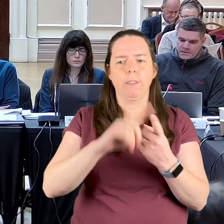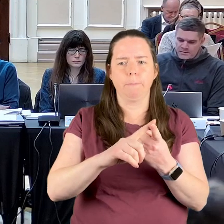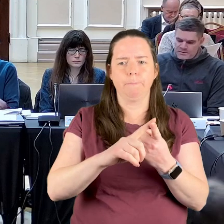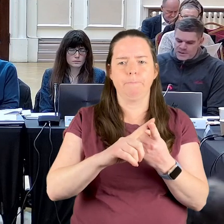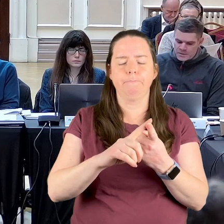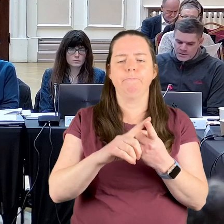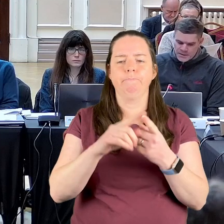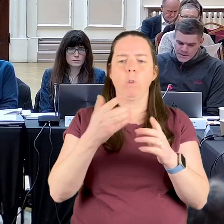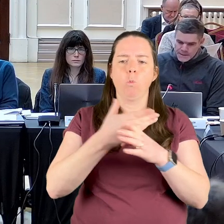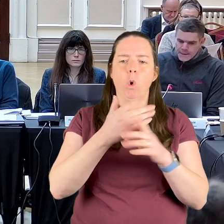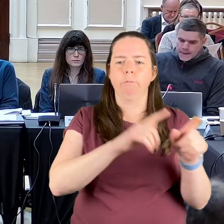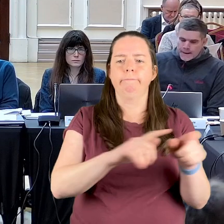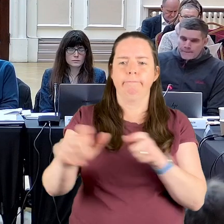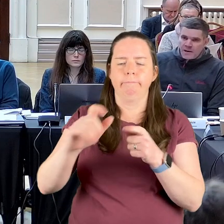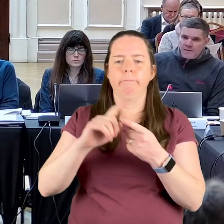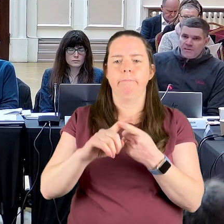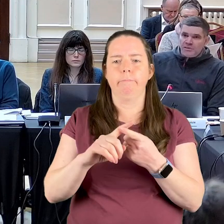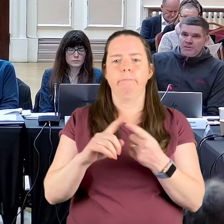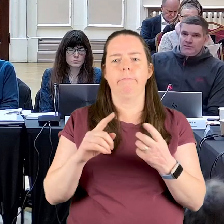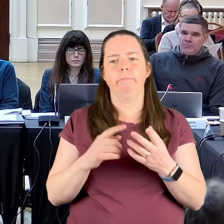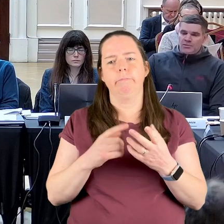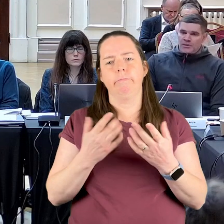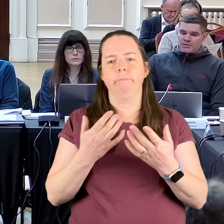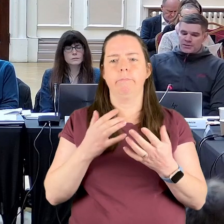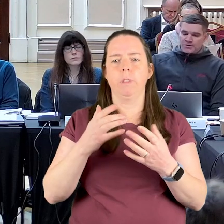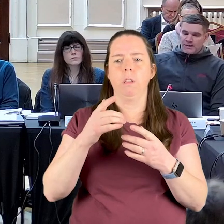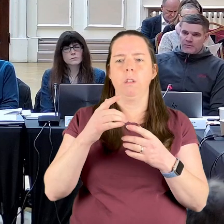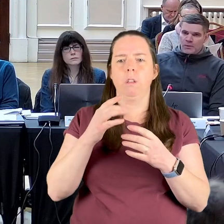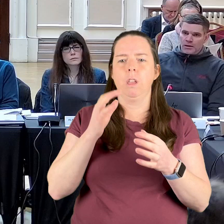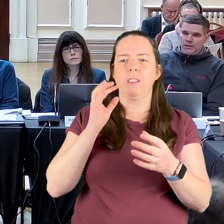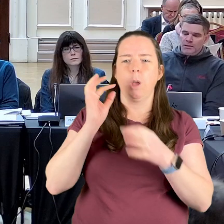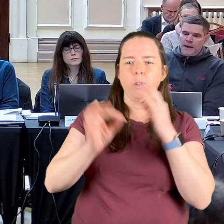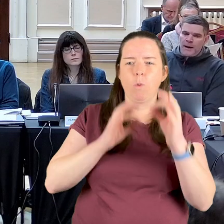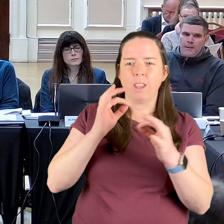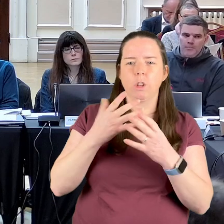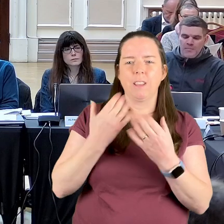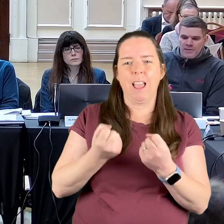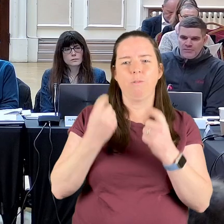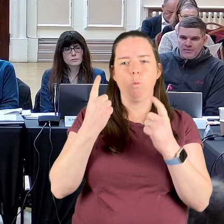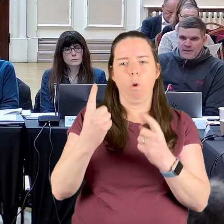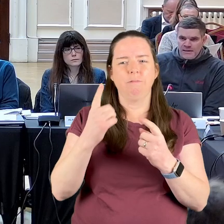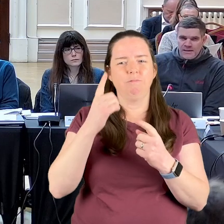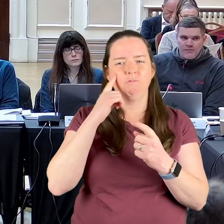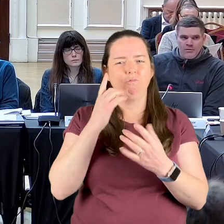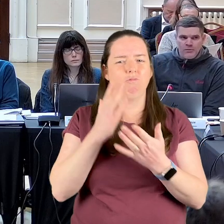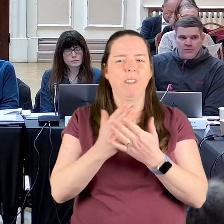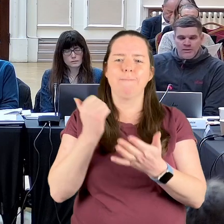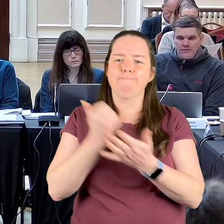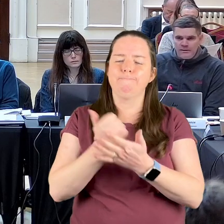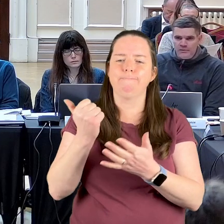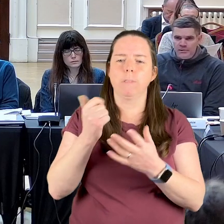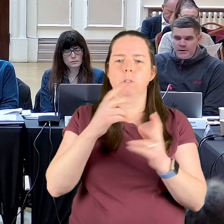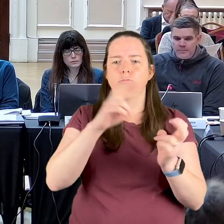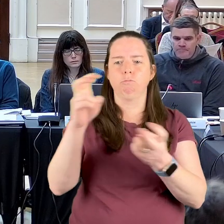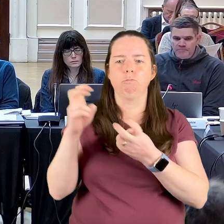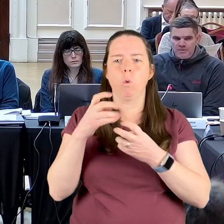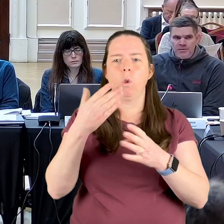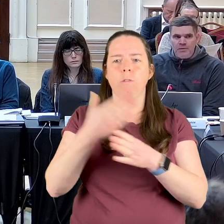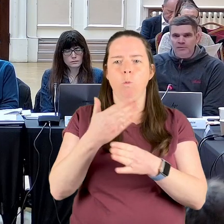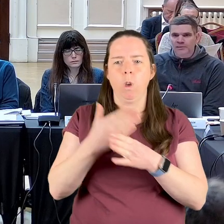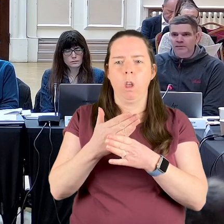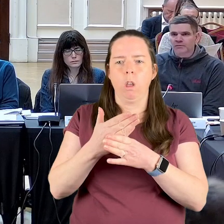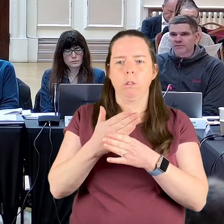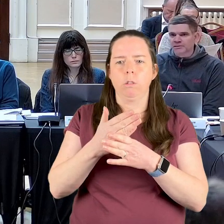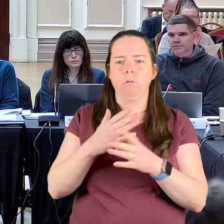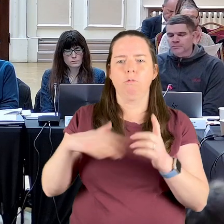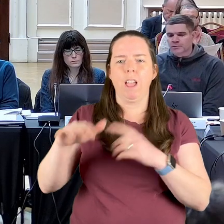is kind of continuing. And then just in terms of questions, I only have one. It's really great to hear all of the work around the